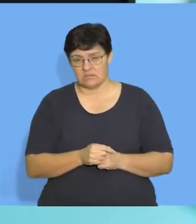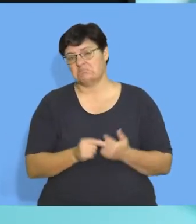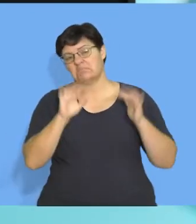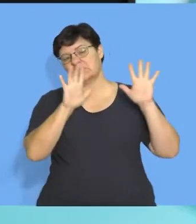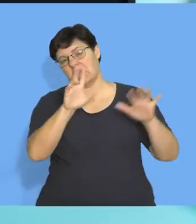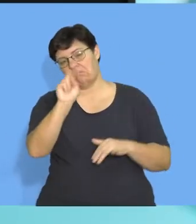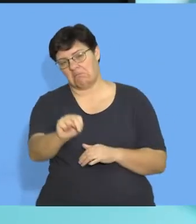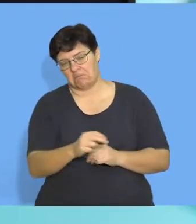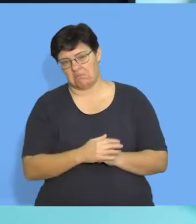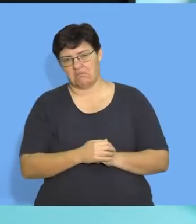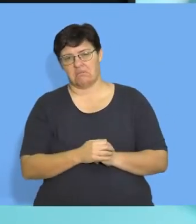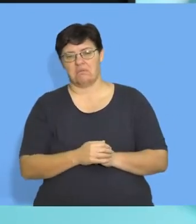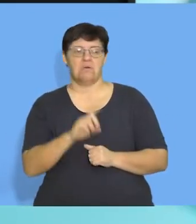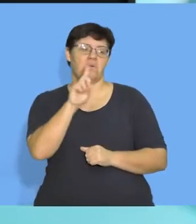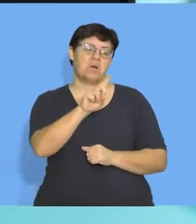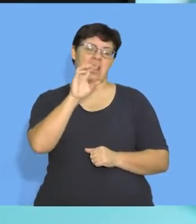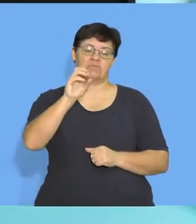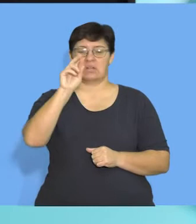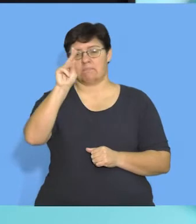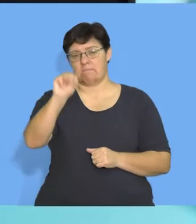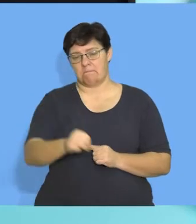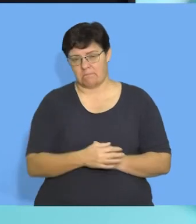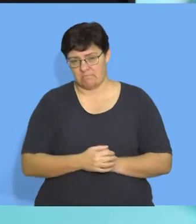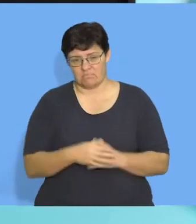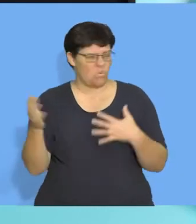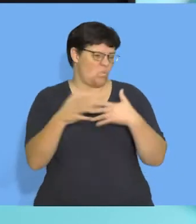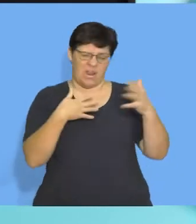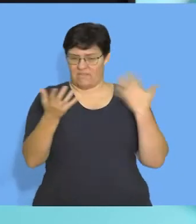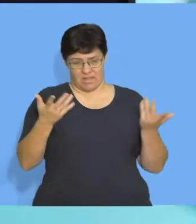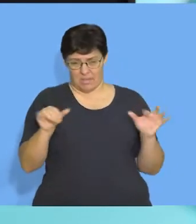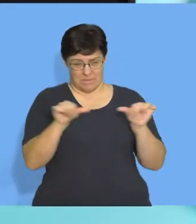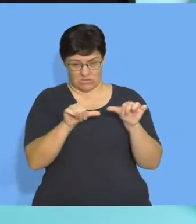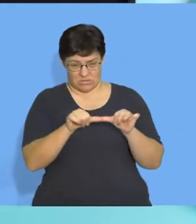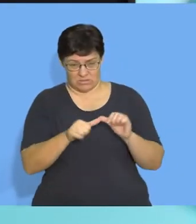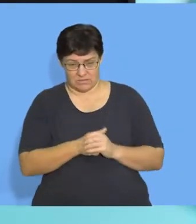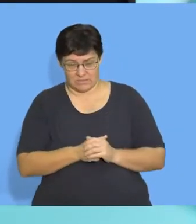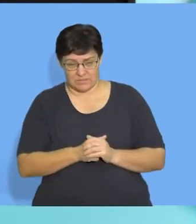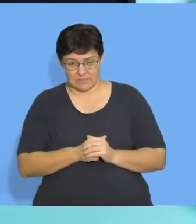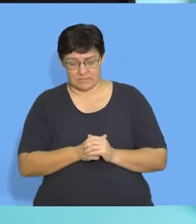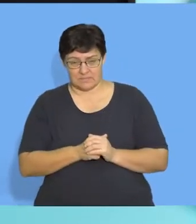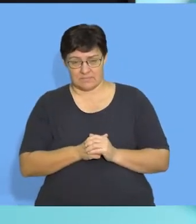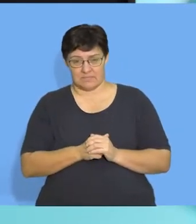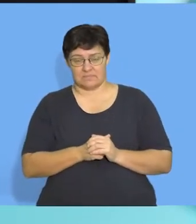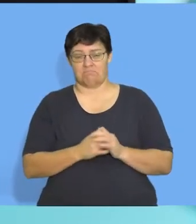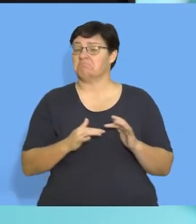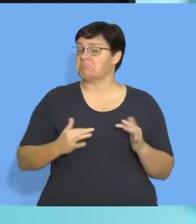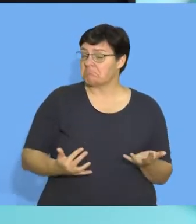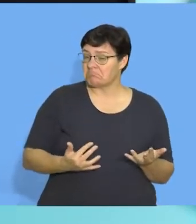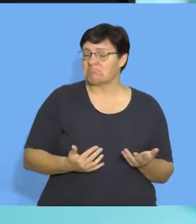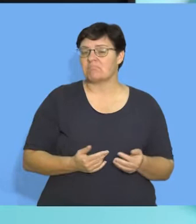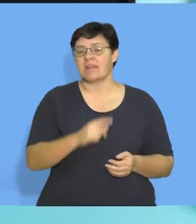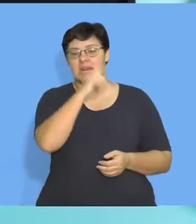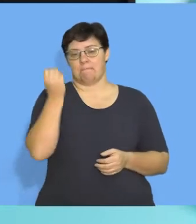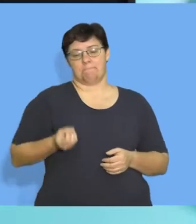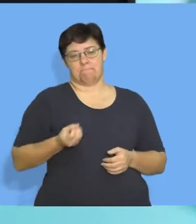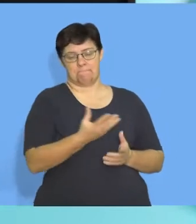newtons, 100 kilometers, whatever it is that we're measuring, or we need to give it a name, so we call